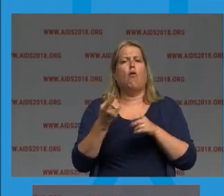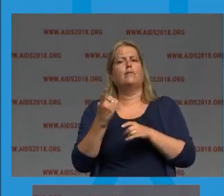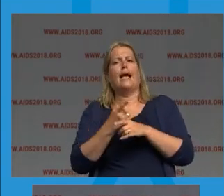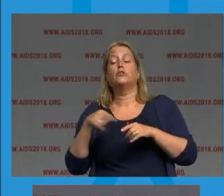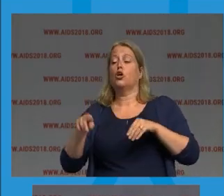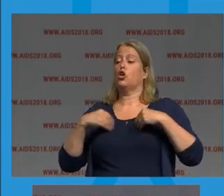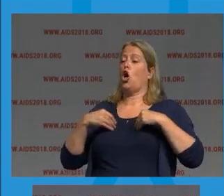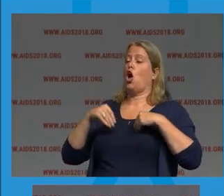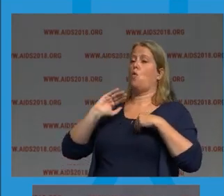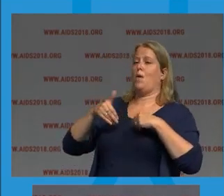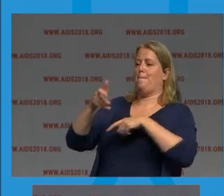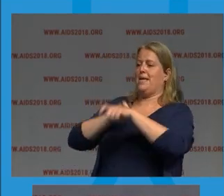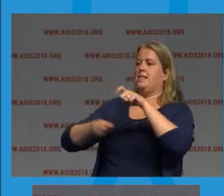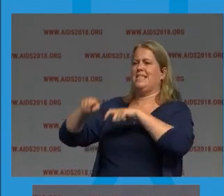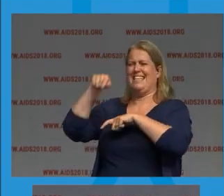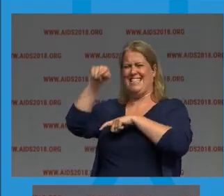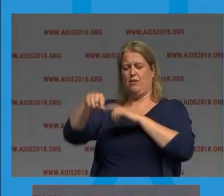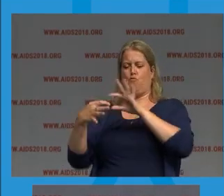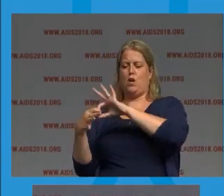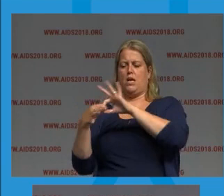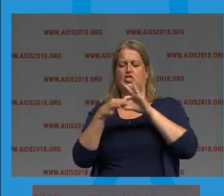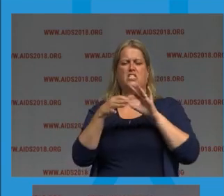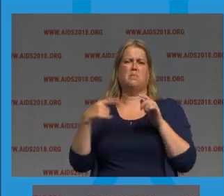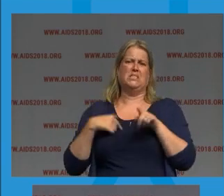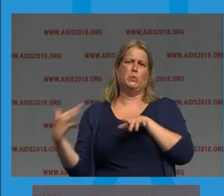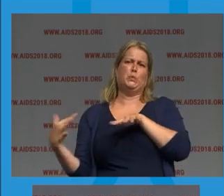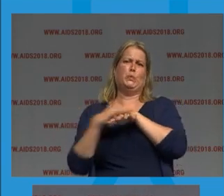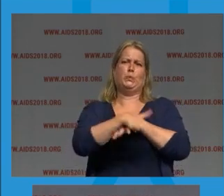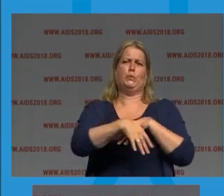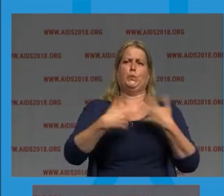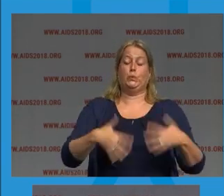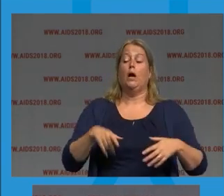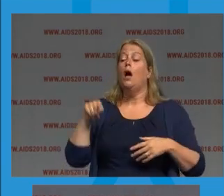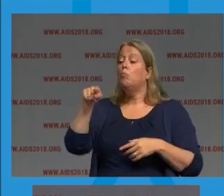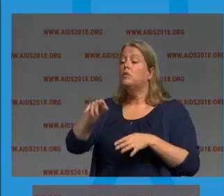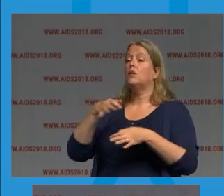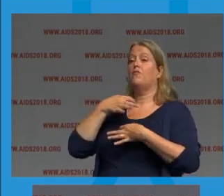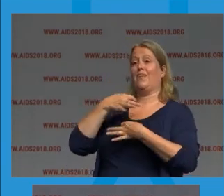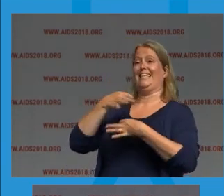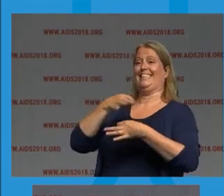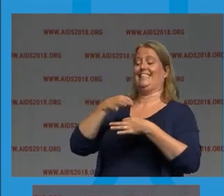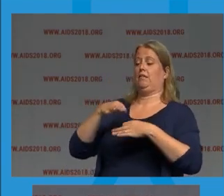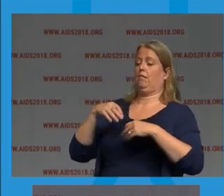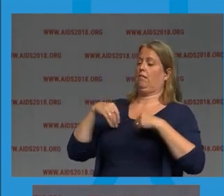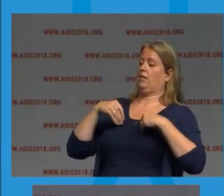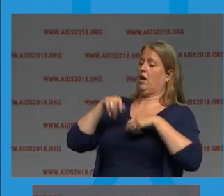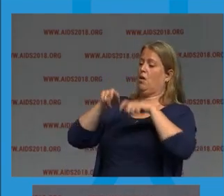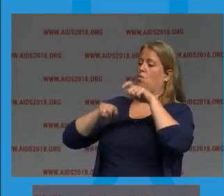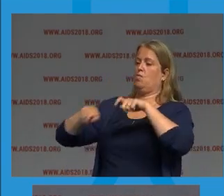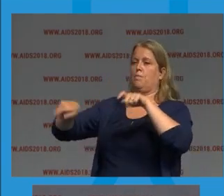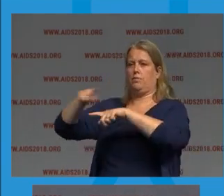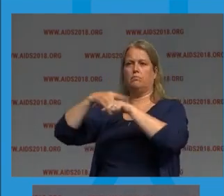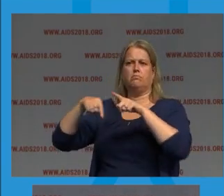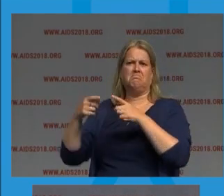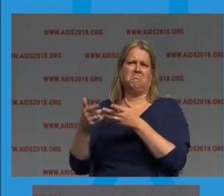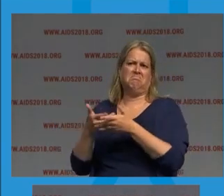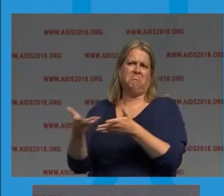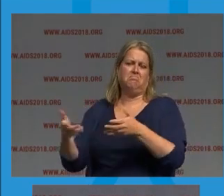really conflates these relationships and also potentiates these risks among adolescent girls and young women that report transactional